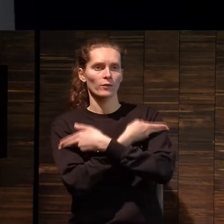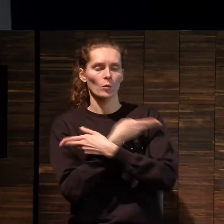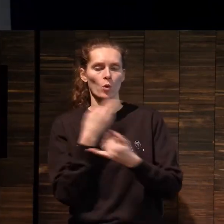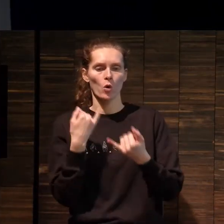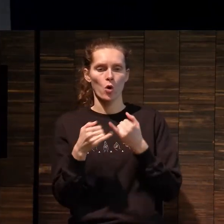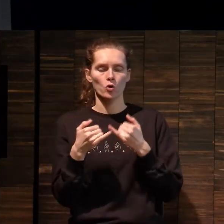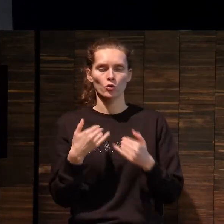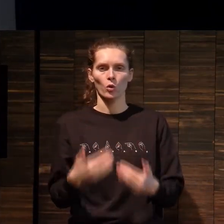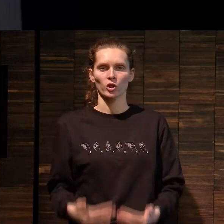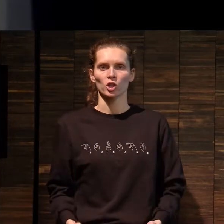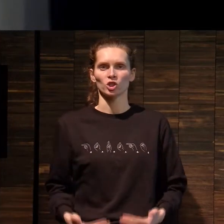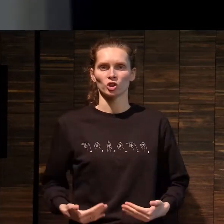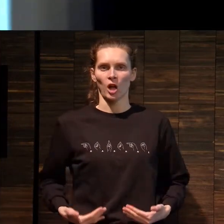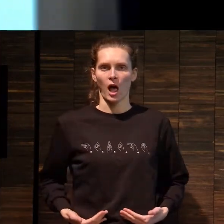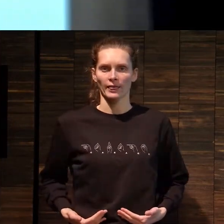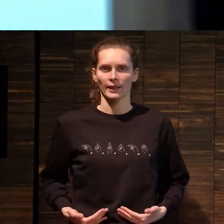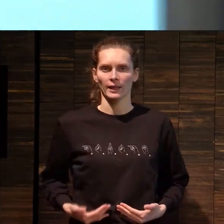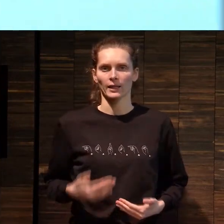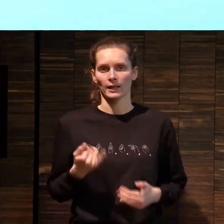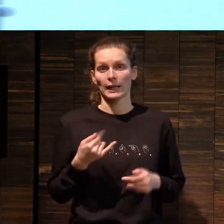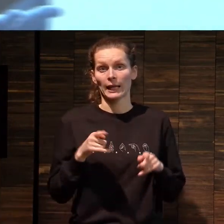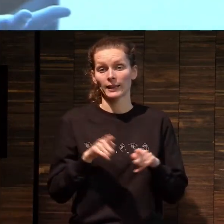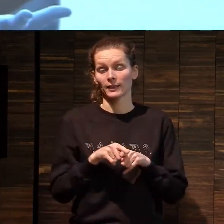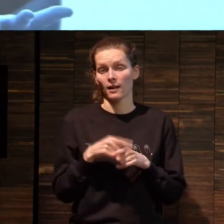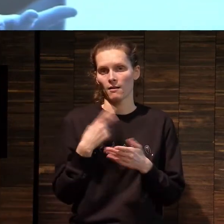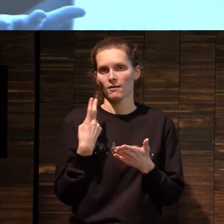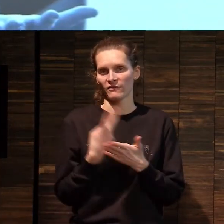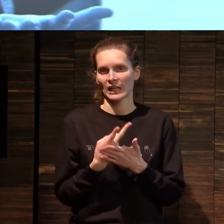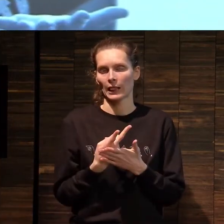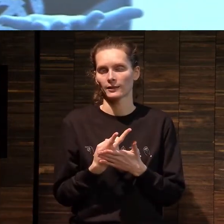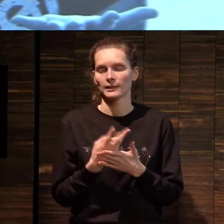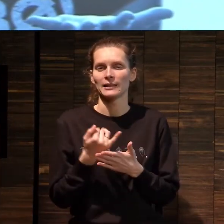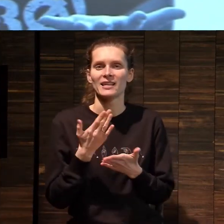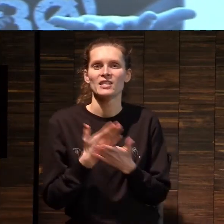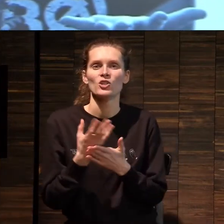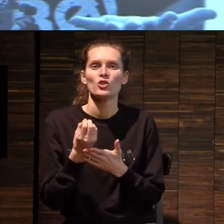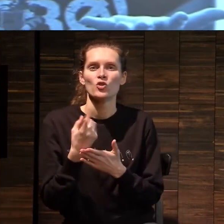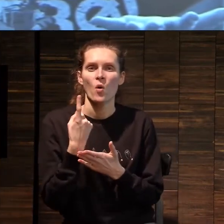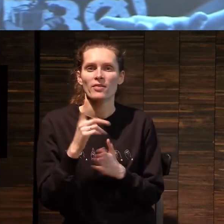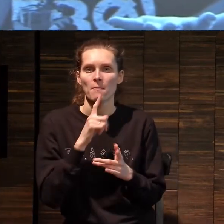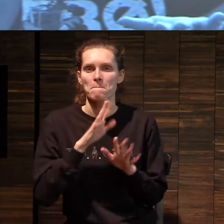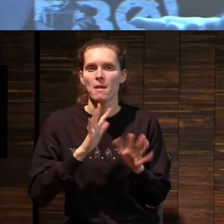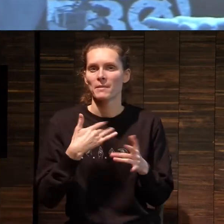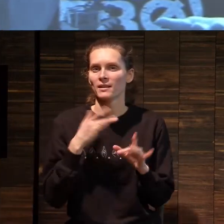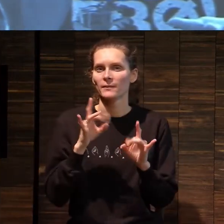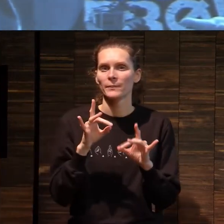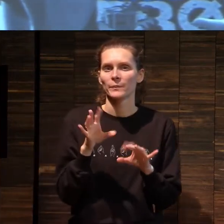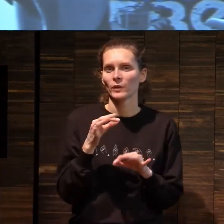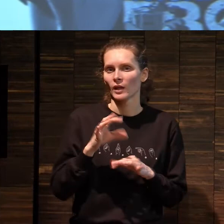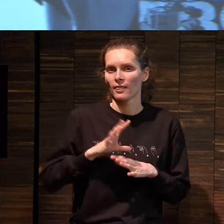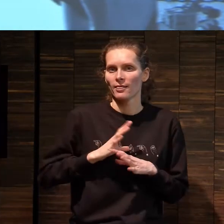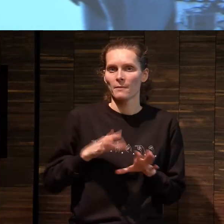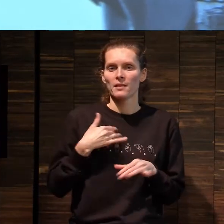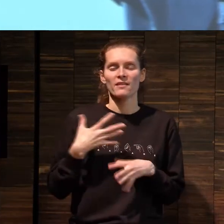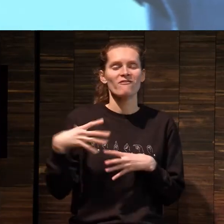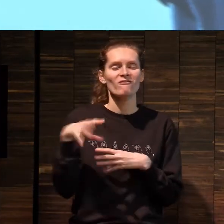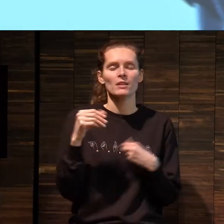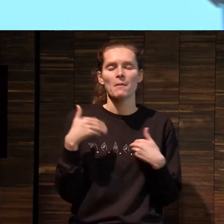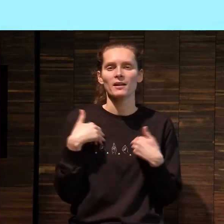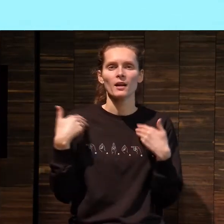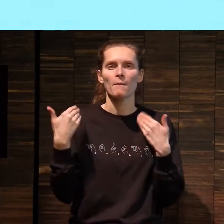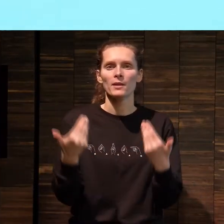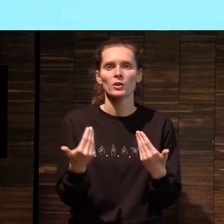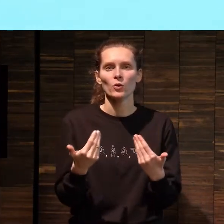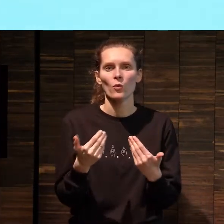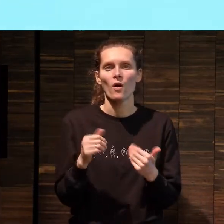and the stock shows that, for example, their t-shirt and their pants are seen equally as yellow by people with a certain type of